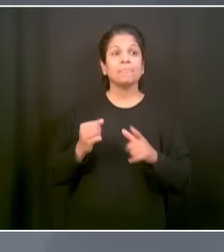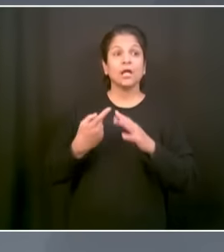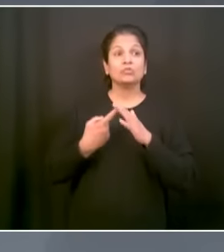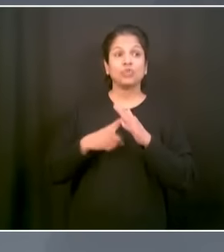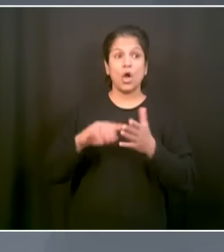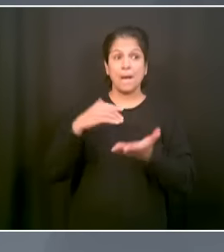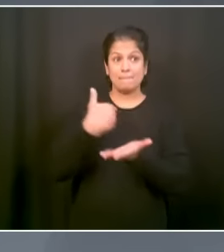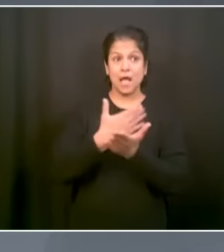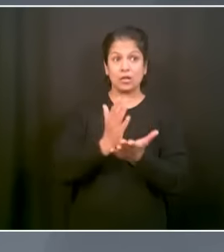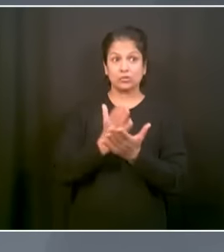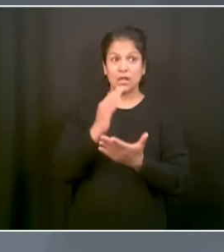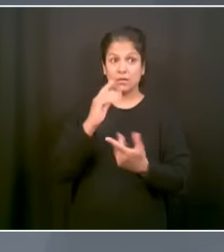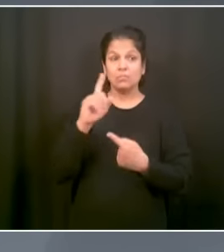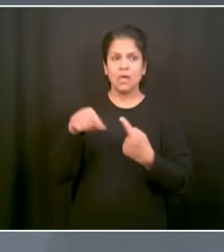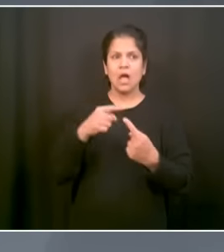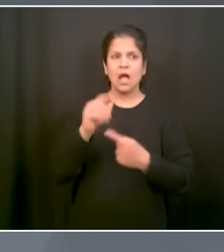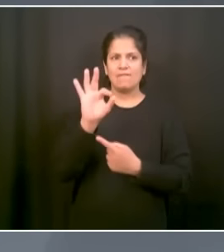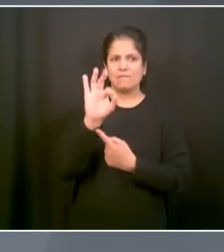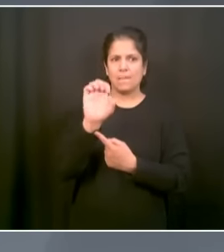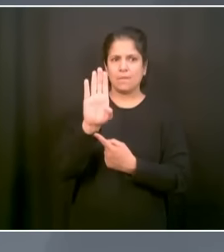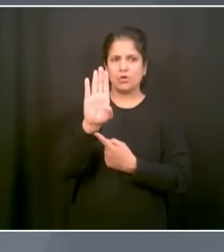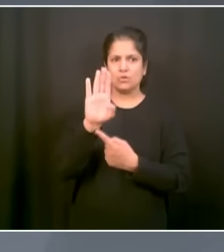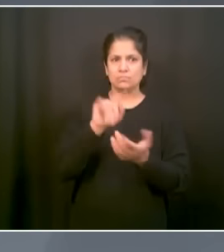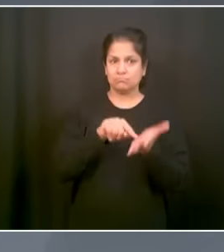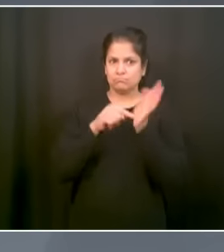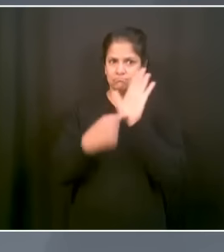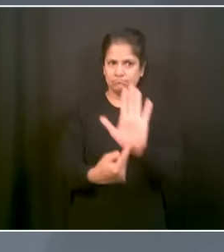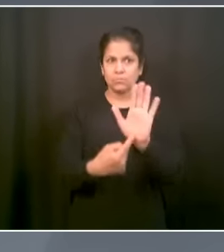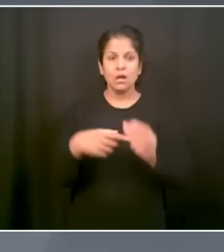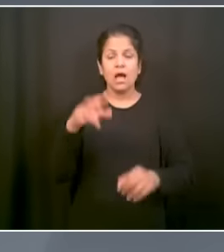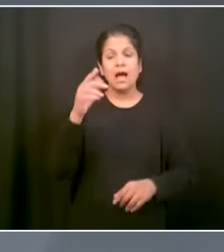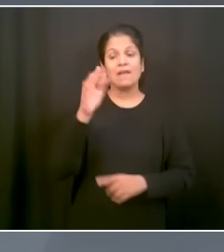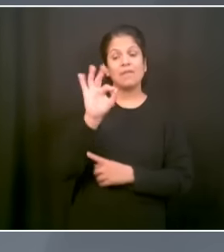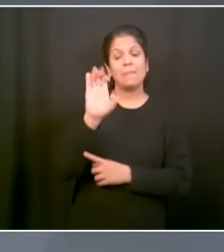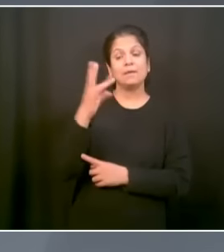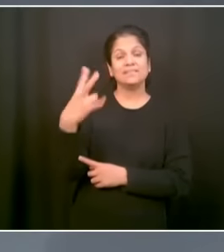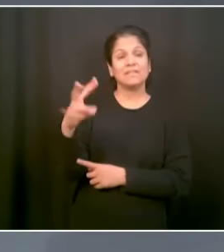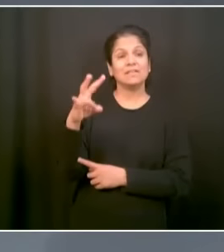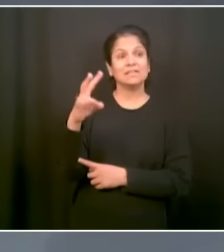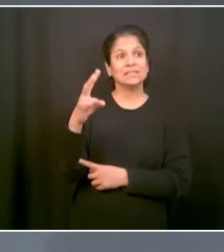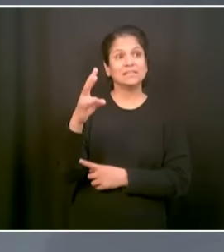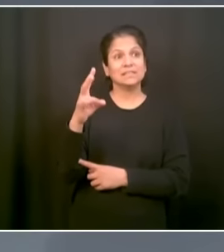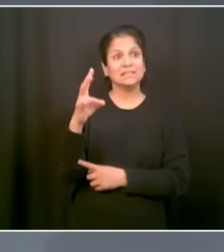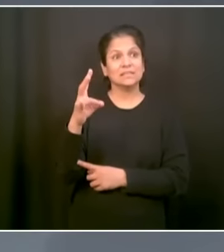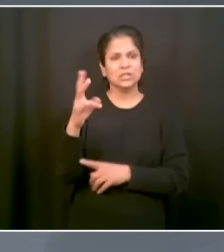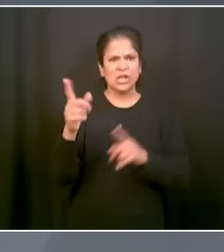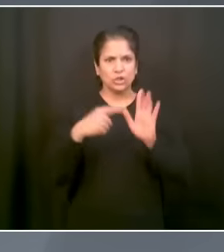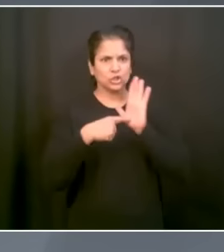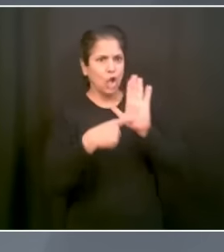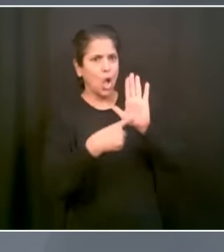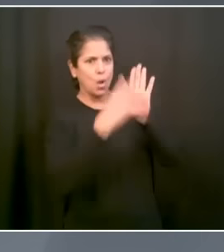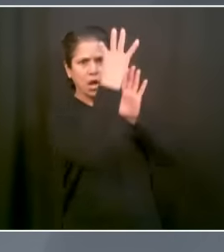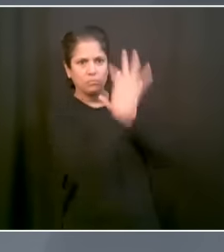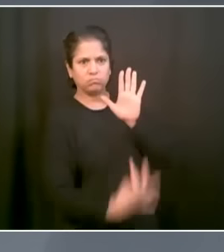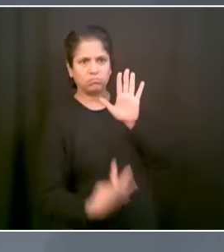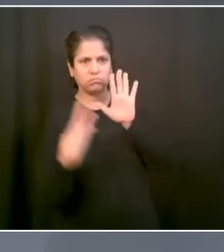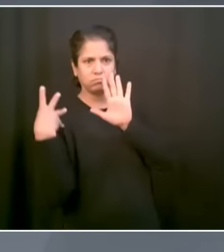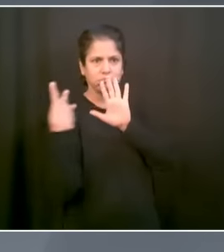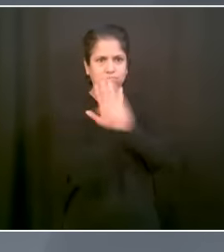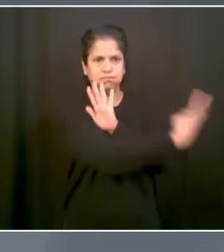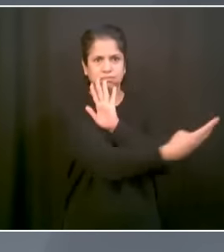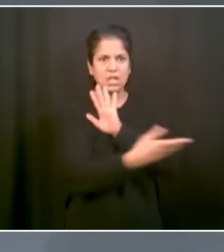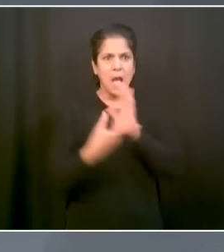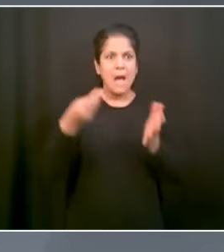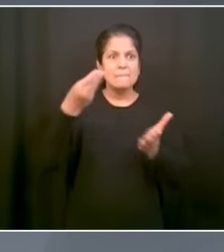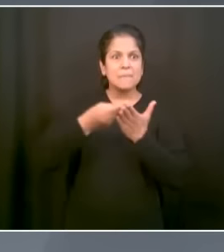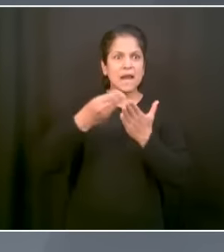And when we do so, that will be a budget that lays out the specifics of this. What we wanted to do is be very clear with New Yorkers as soon